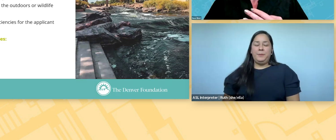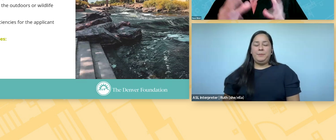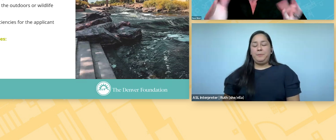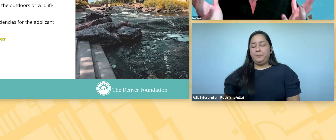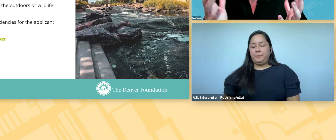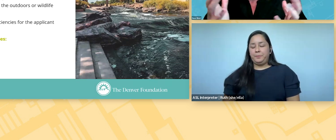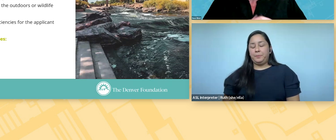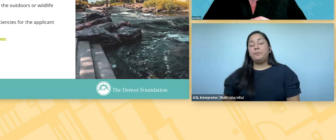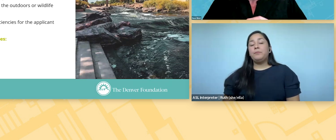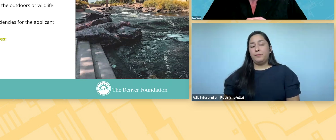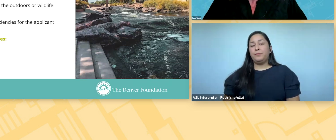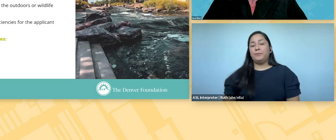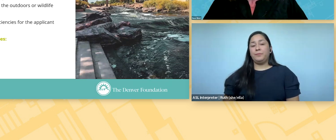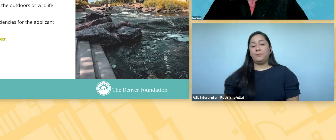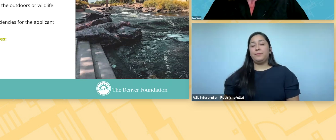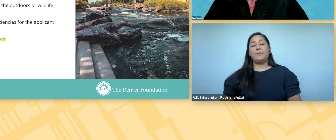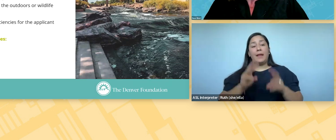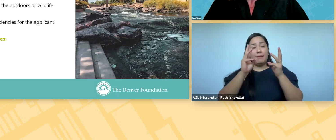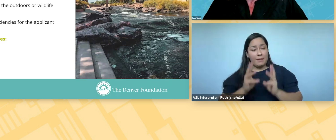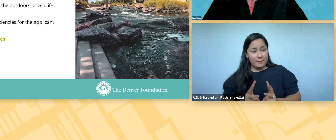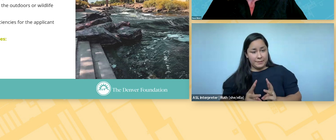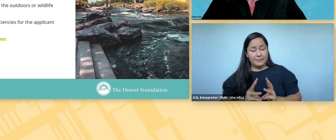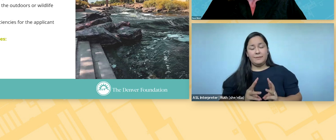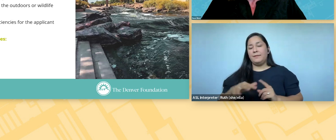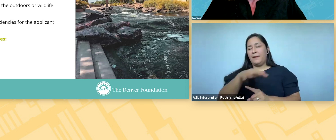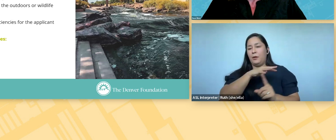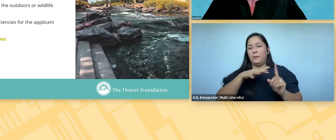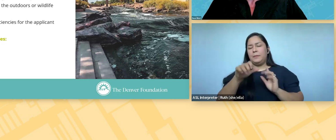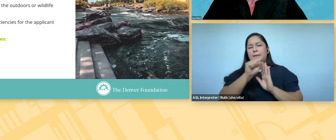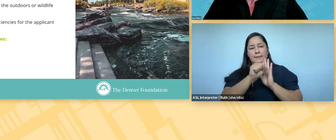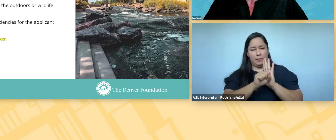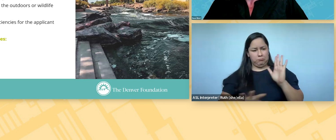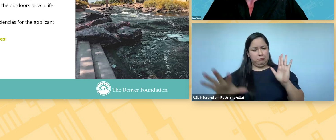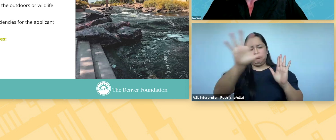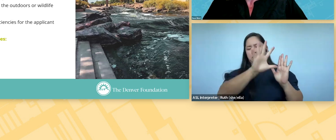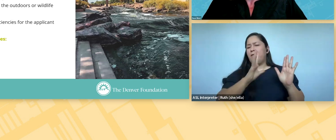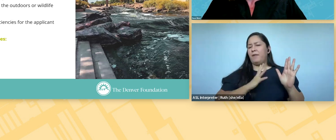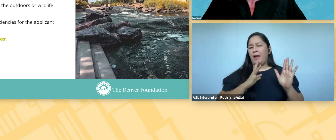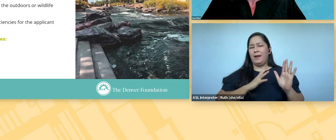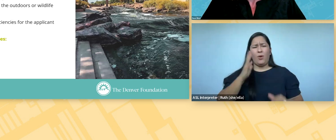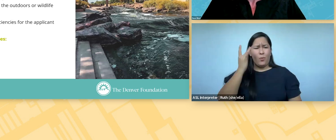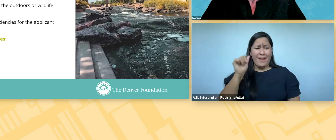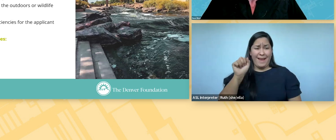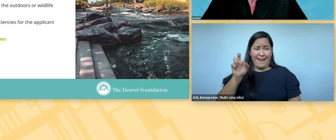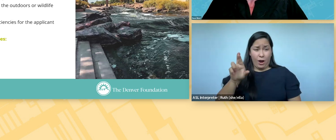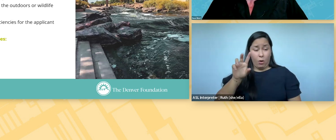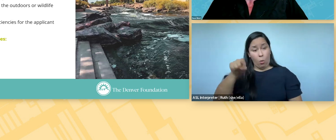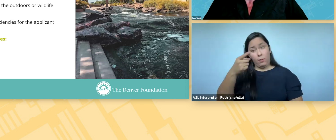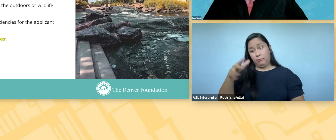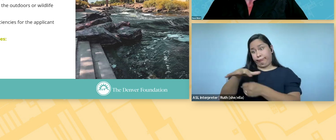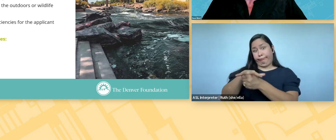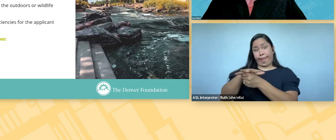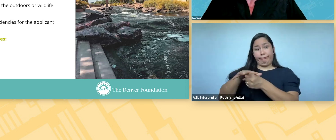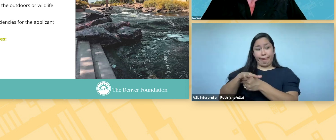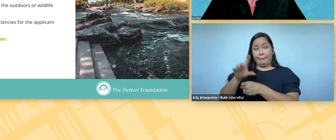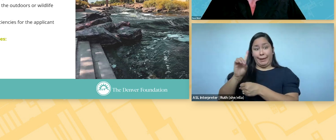So in environment and climate, again, statewide is totally fine. We get that the air doesn't stop at the boundaries of Metro Denver. This